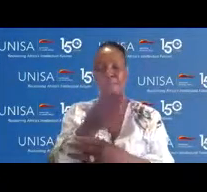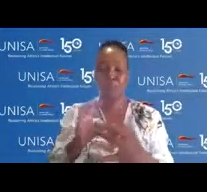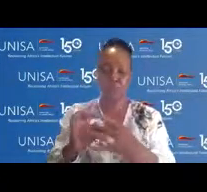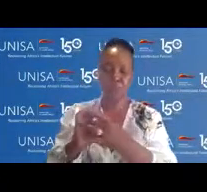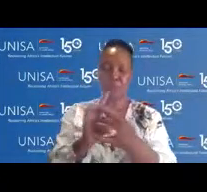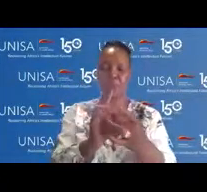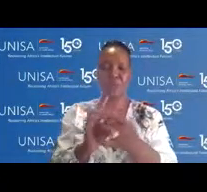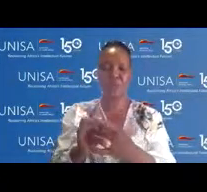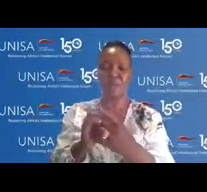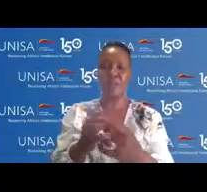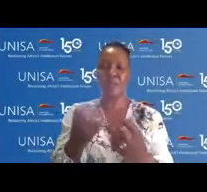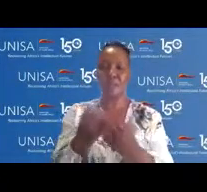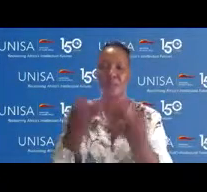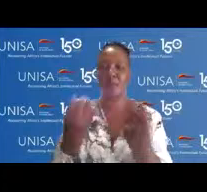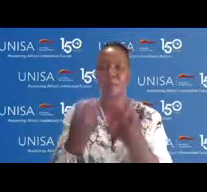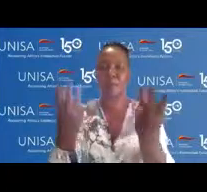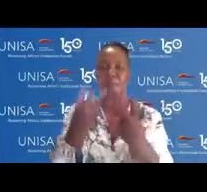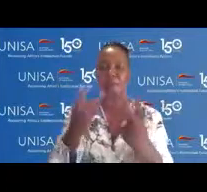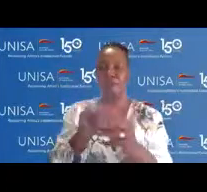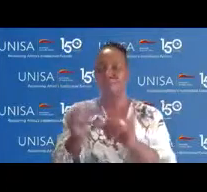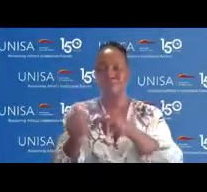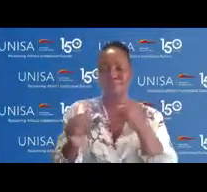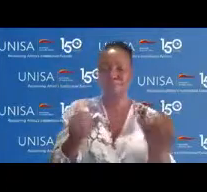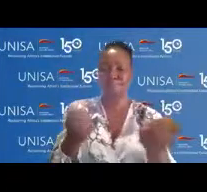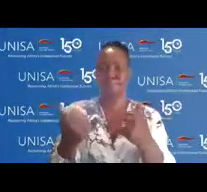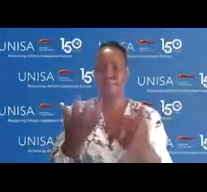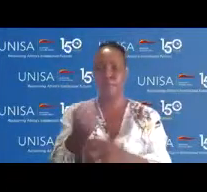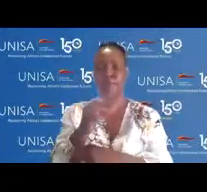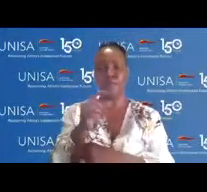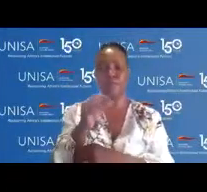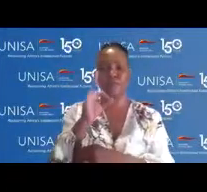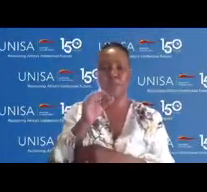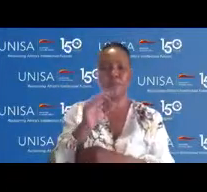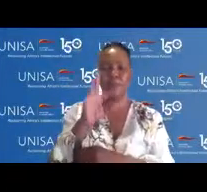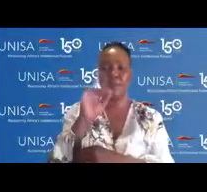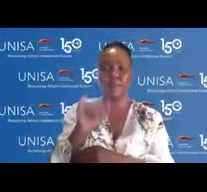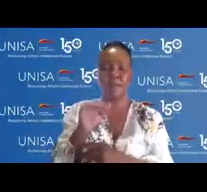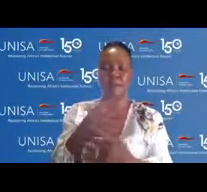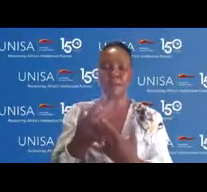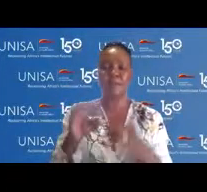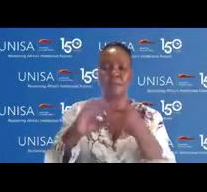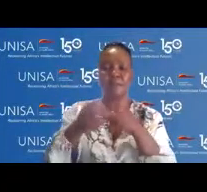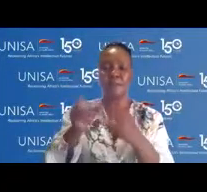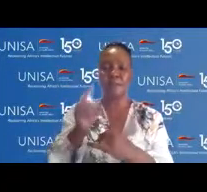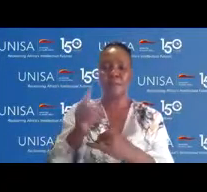could take a while. Let me just close it, retry it again.